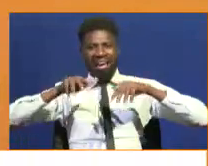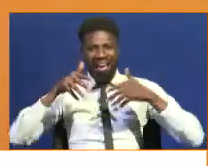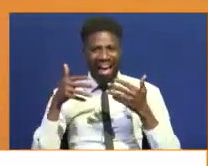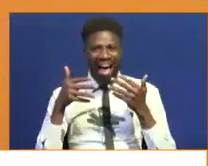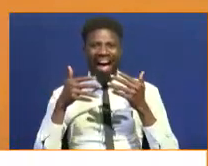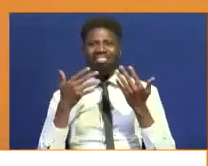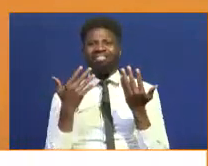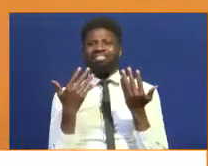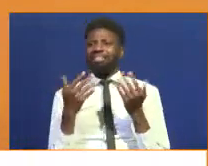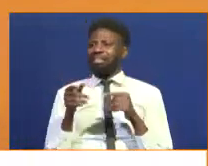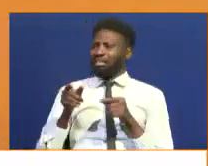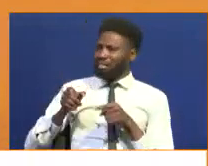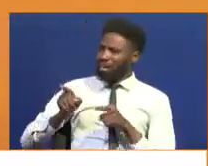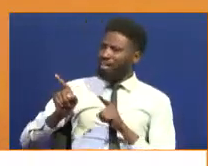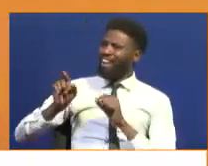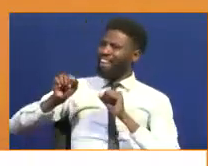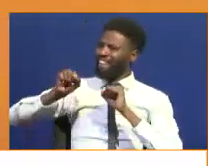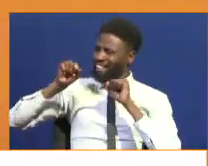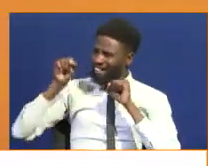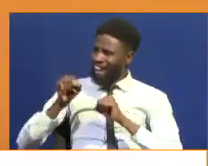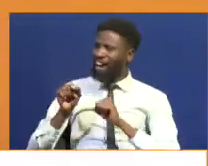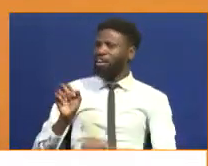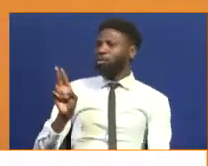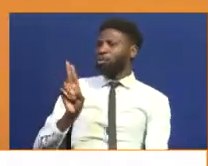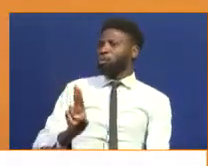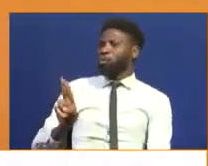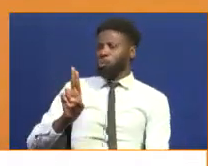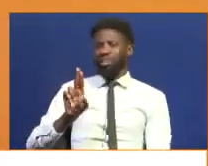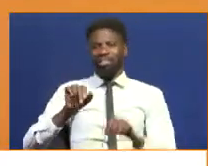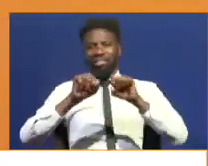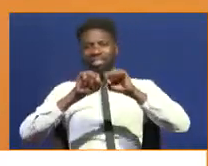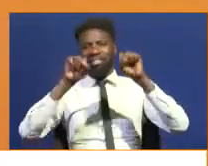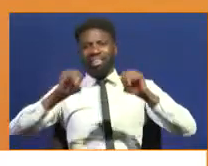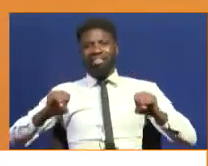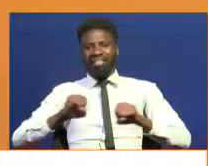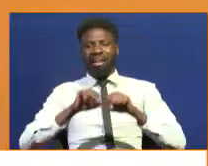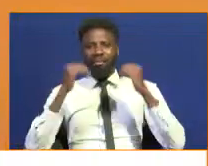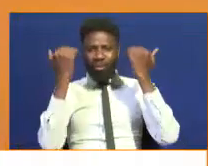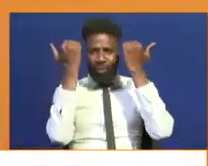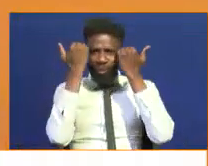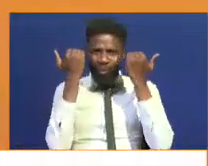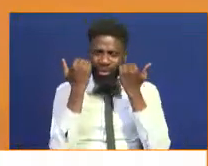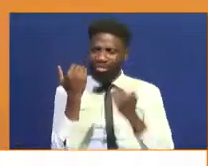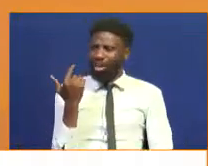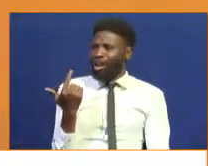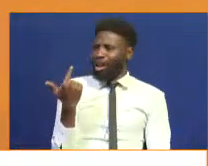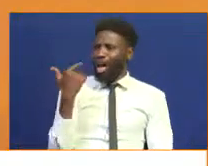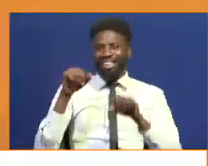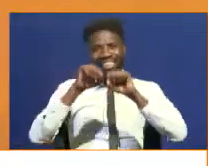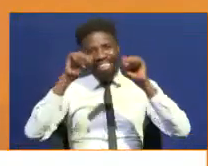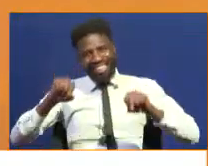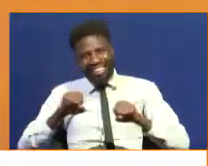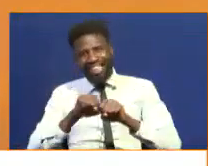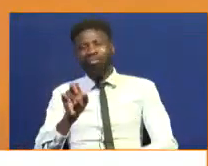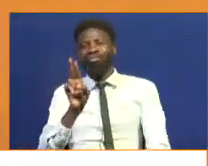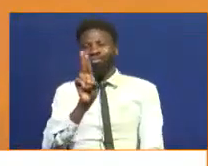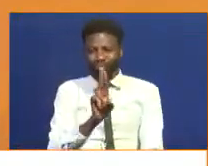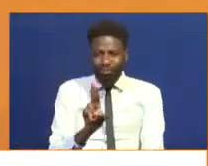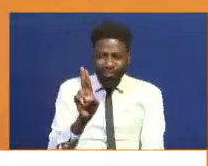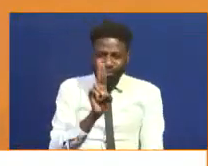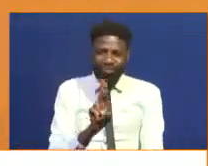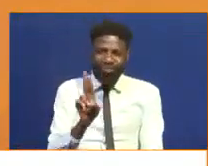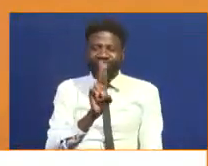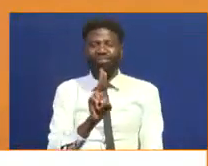the liberty to use the court system, the legal system, to use as much of the means